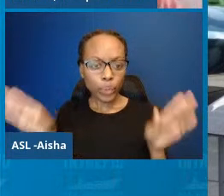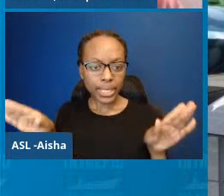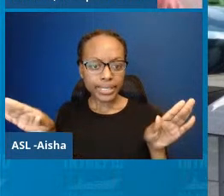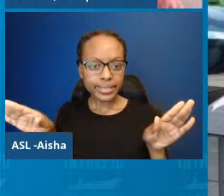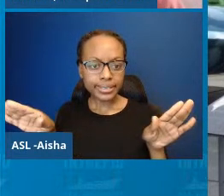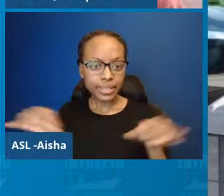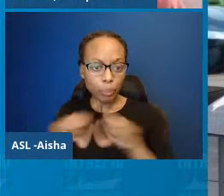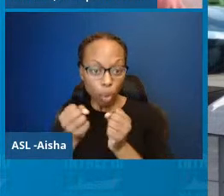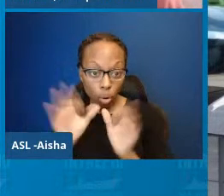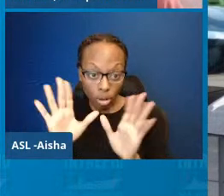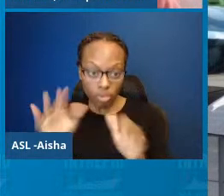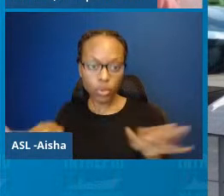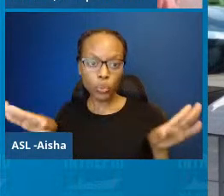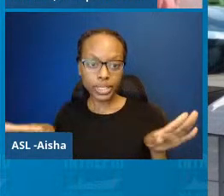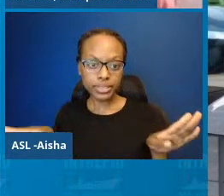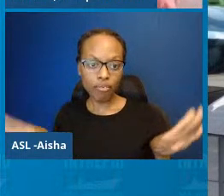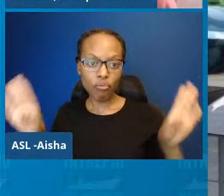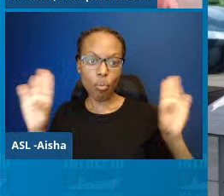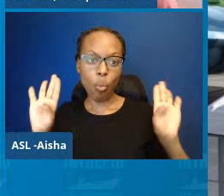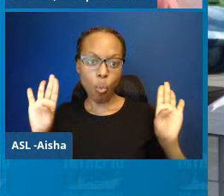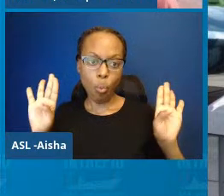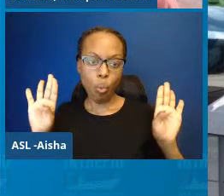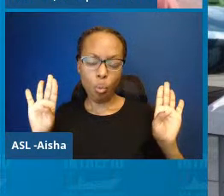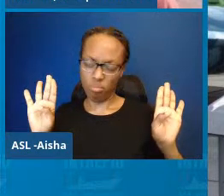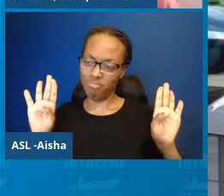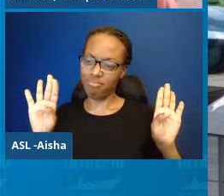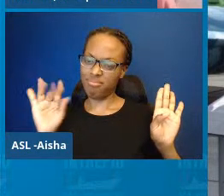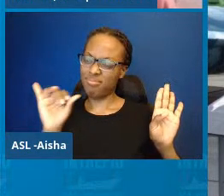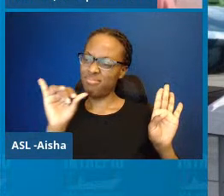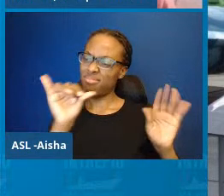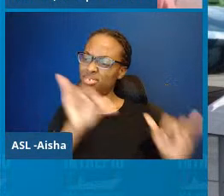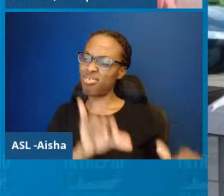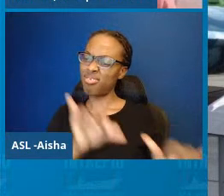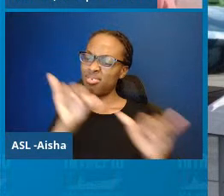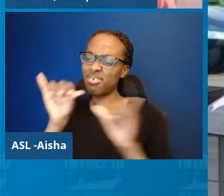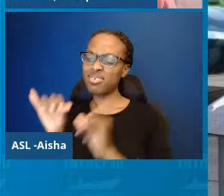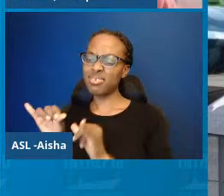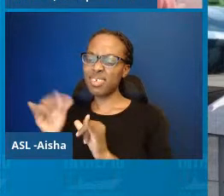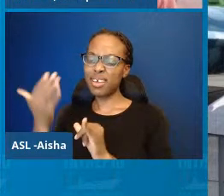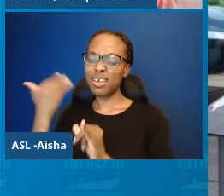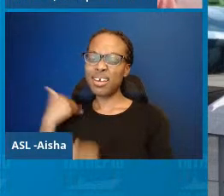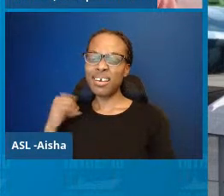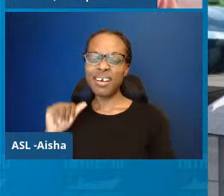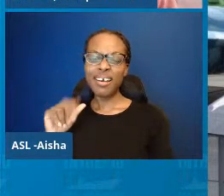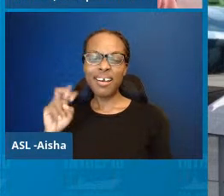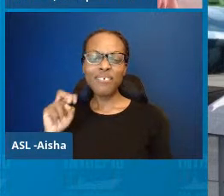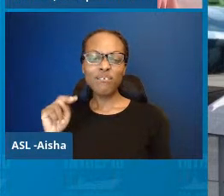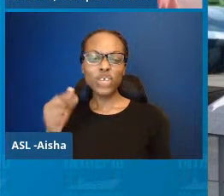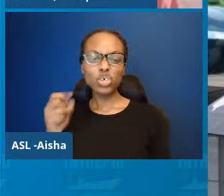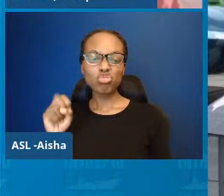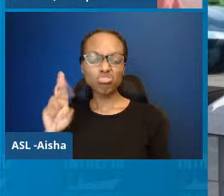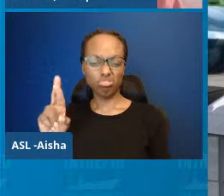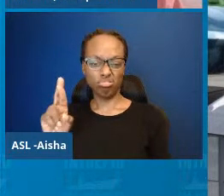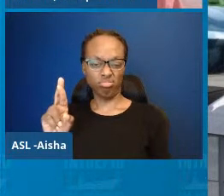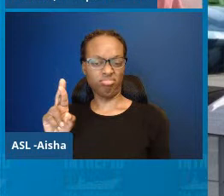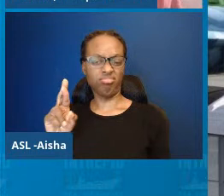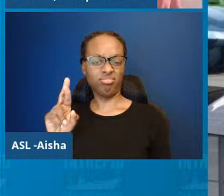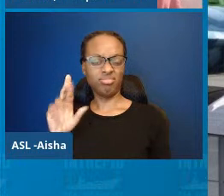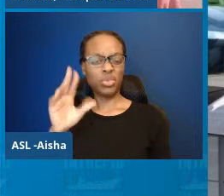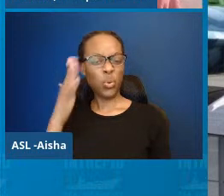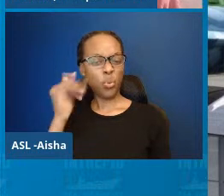broken, it makes me think of the Avenger. So how is this involved in the Vietnam